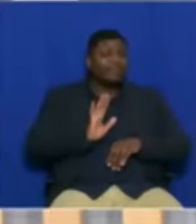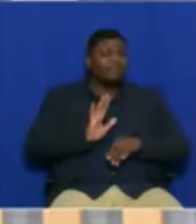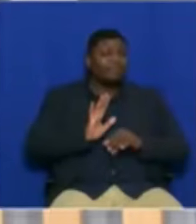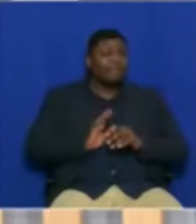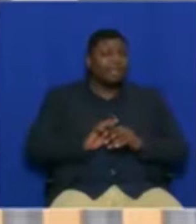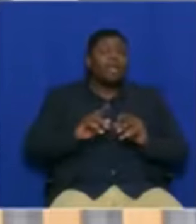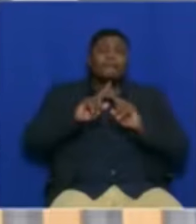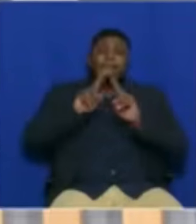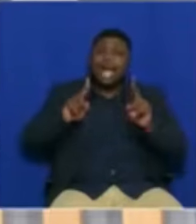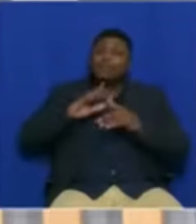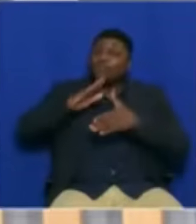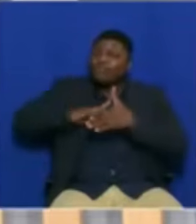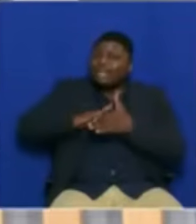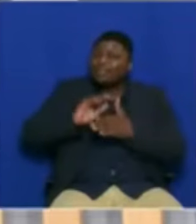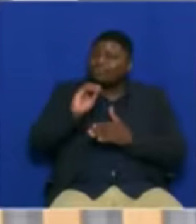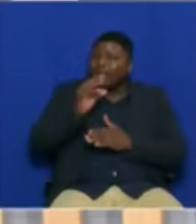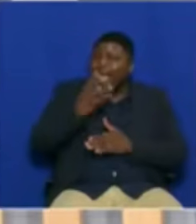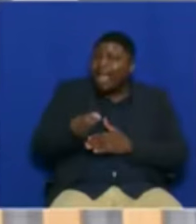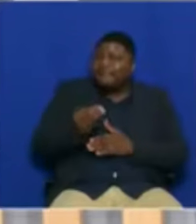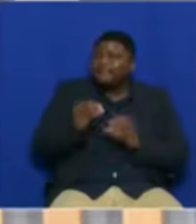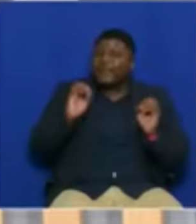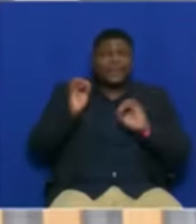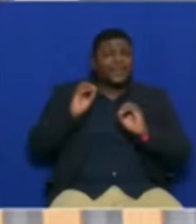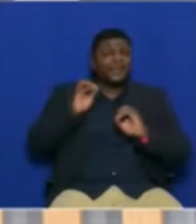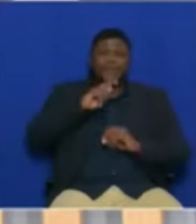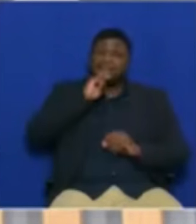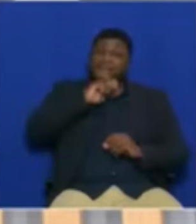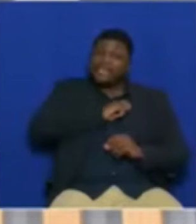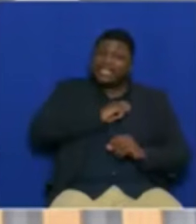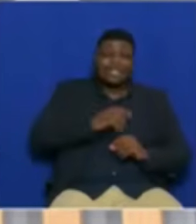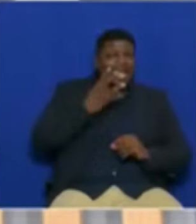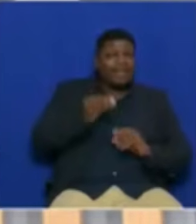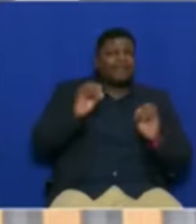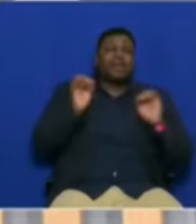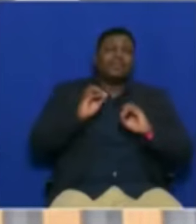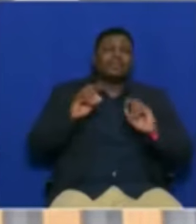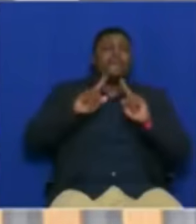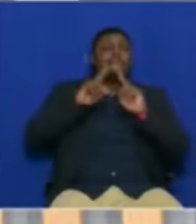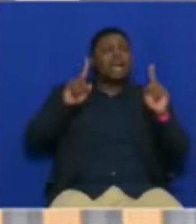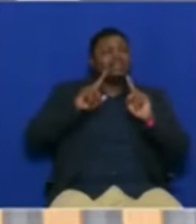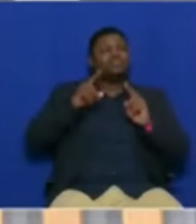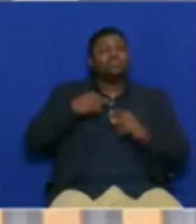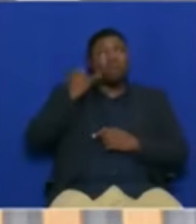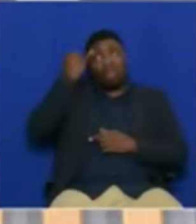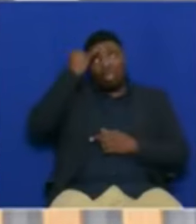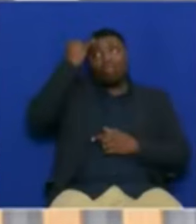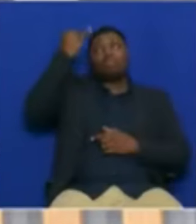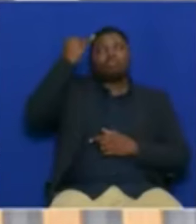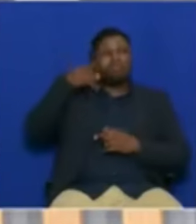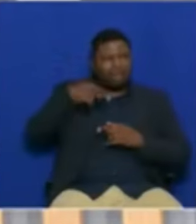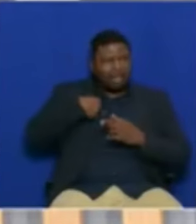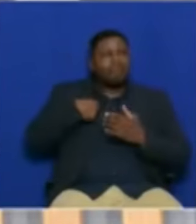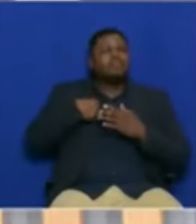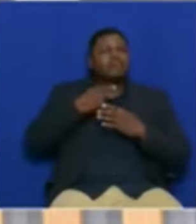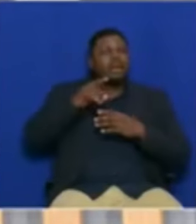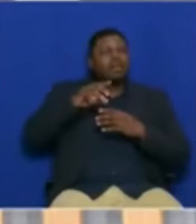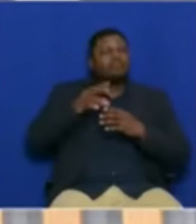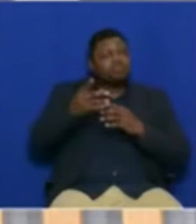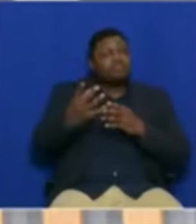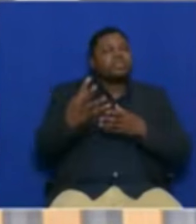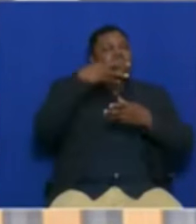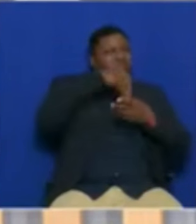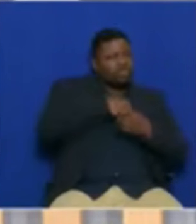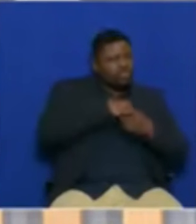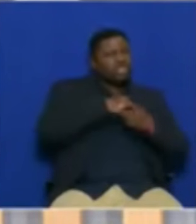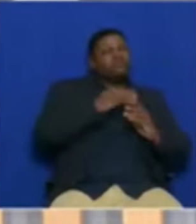it up. You made it up to include her in this charge. And that's deeply problematic. In fact, it